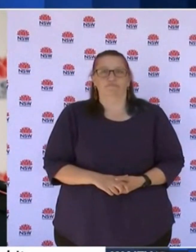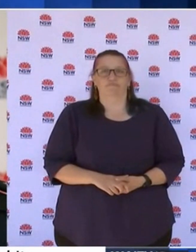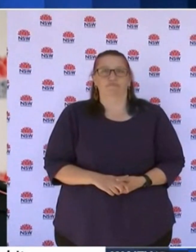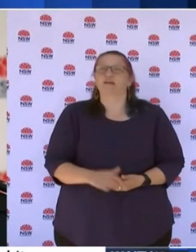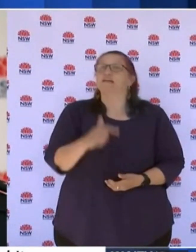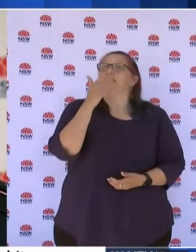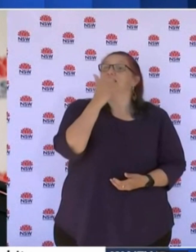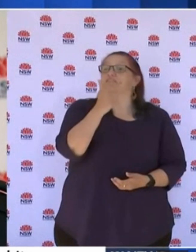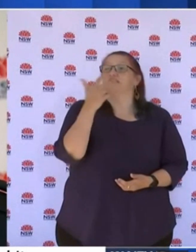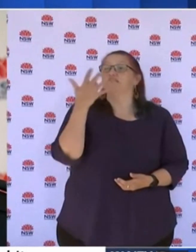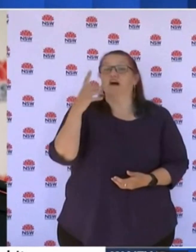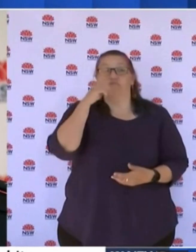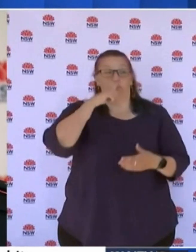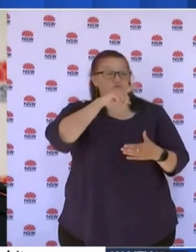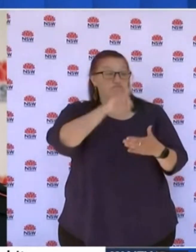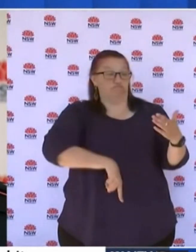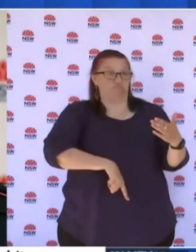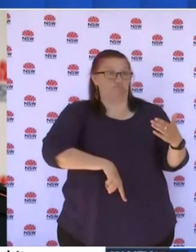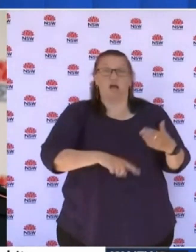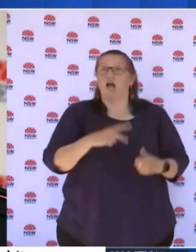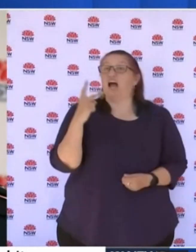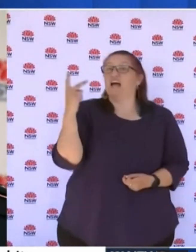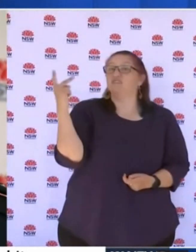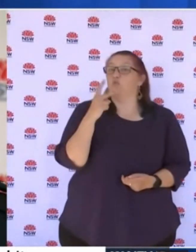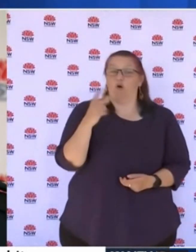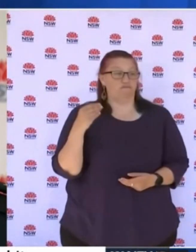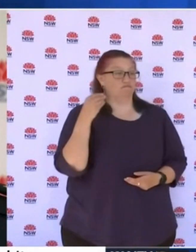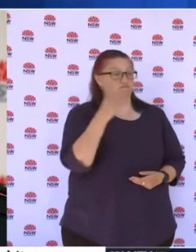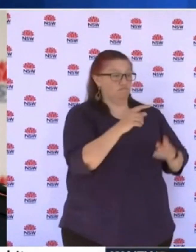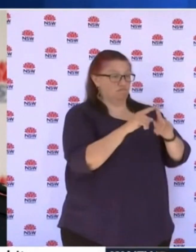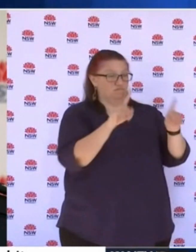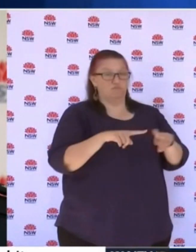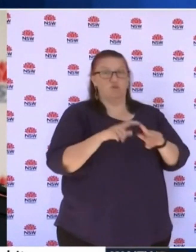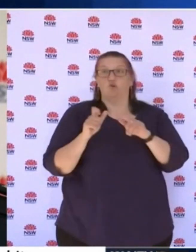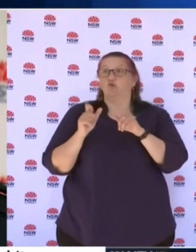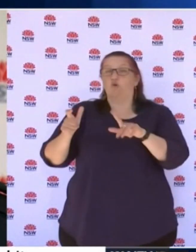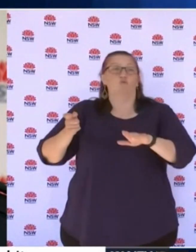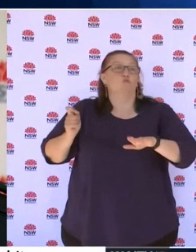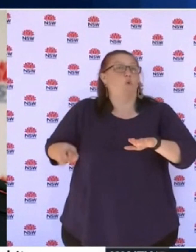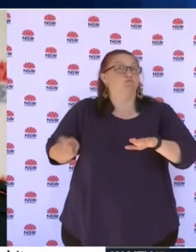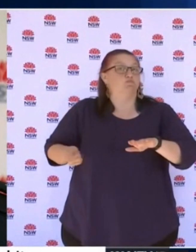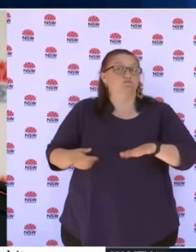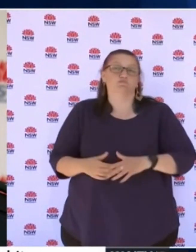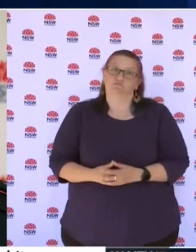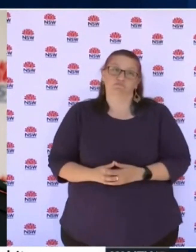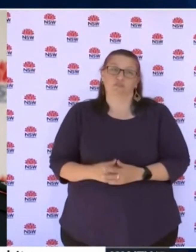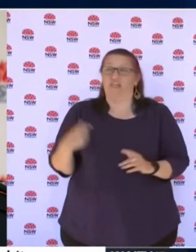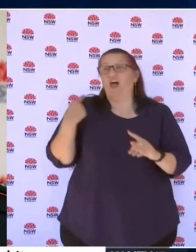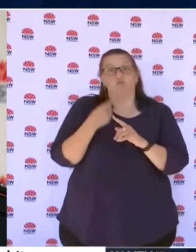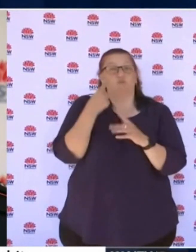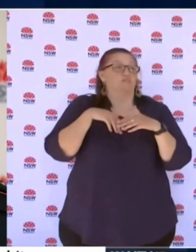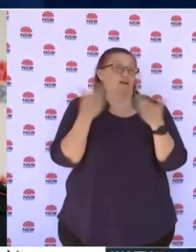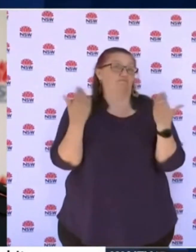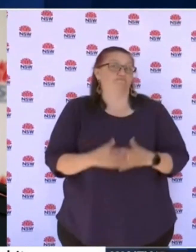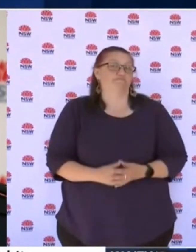12 court attendance notices issued in the last 24 hours. A couple of those of note were for